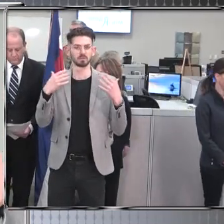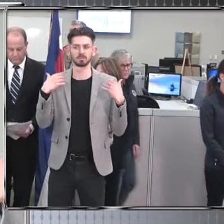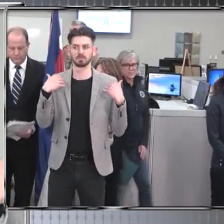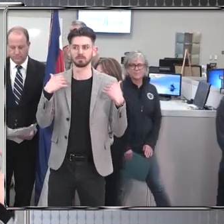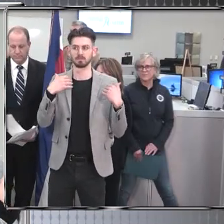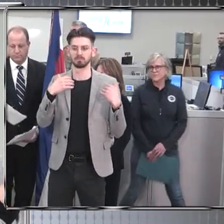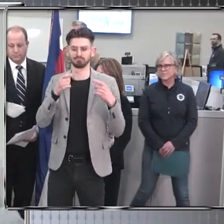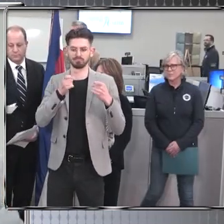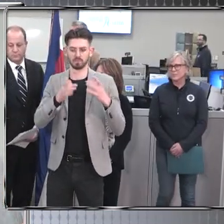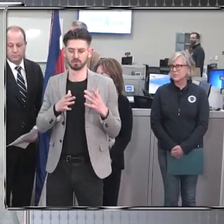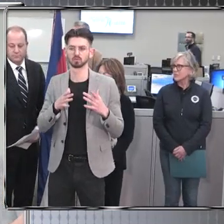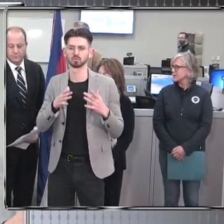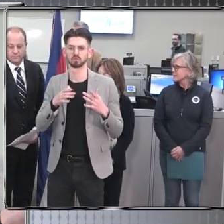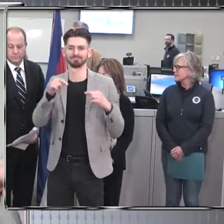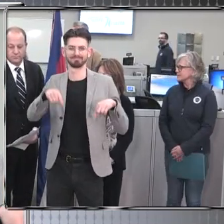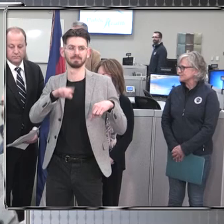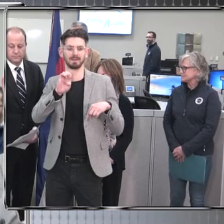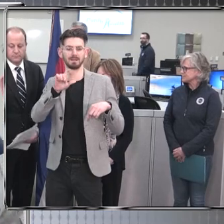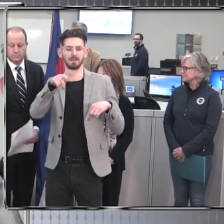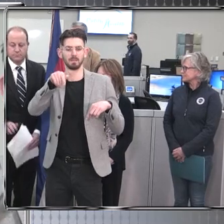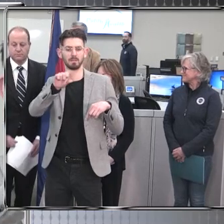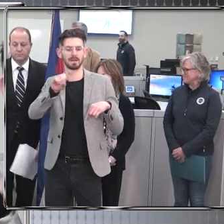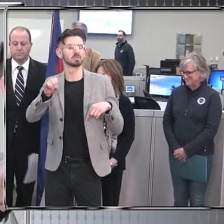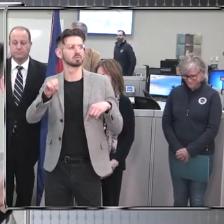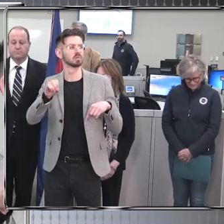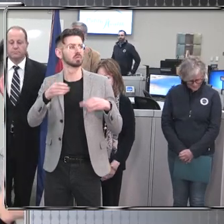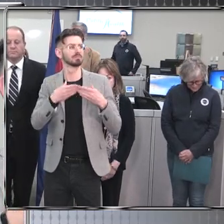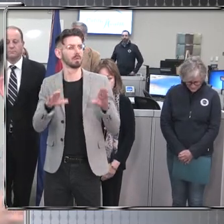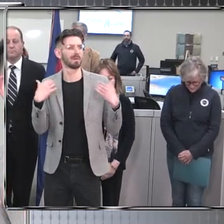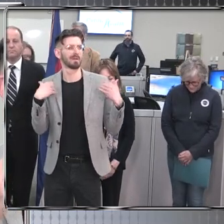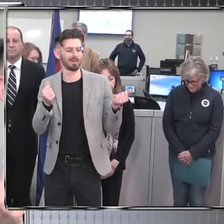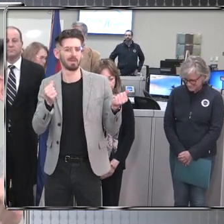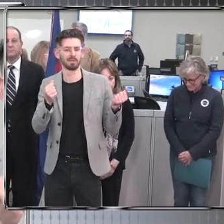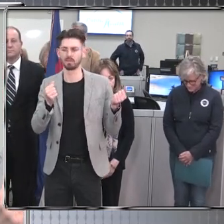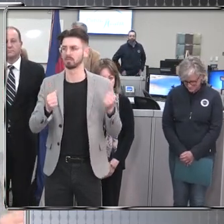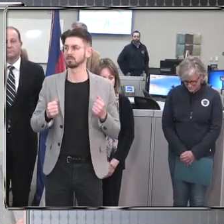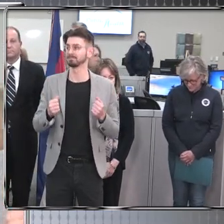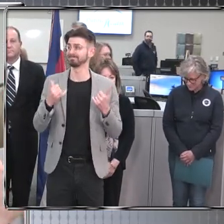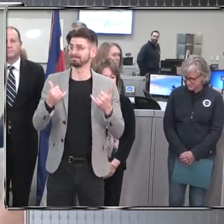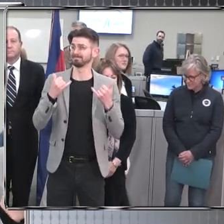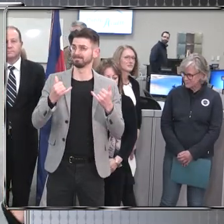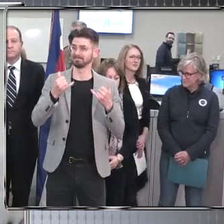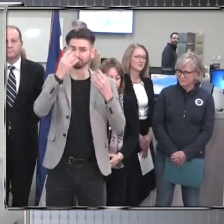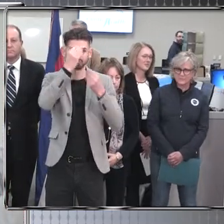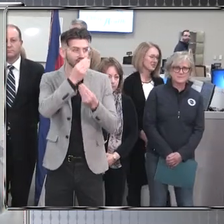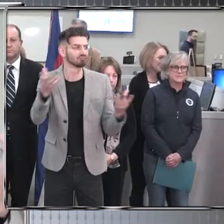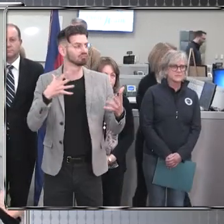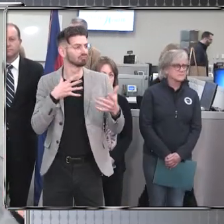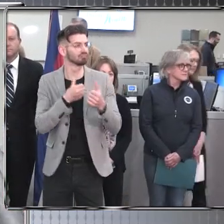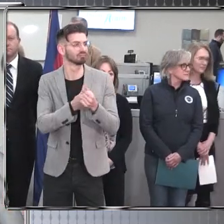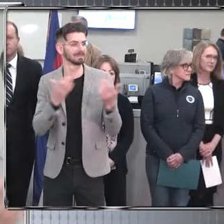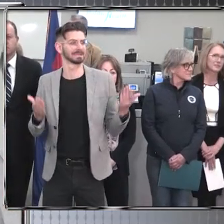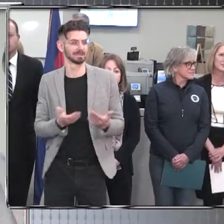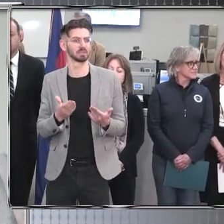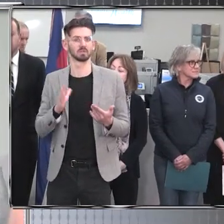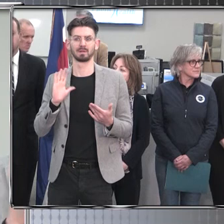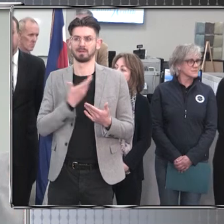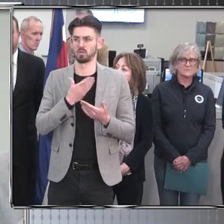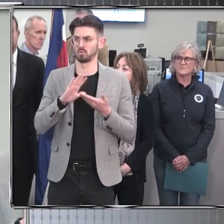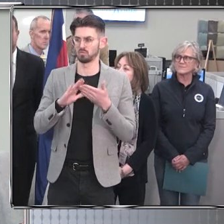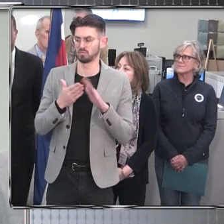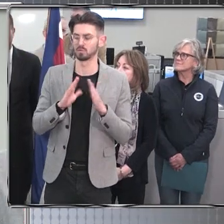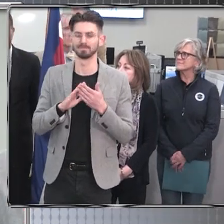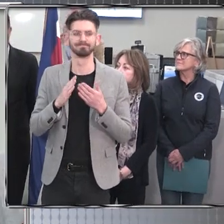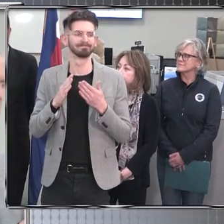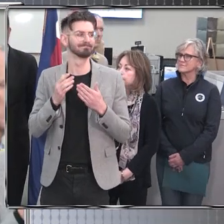Health. We are holding this event to provide the most recent update on COVID-19 in our community. We have some sad news to